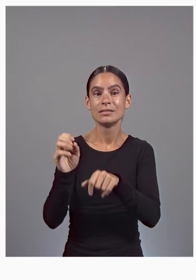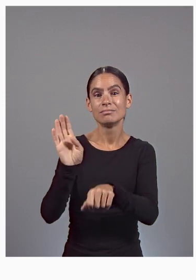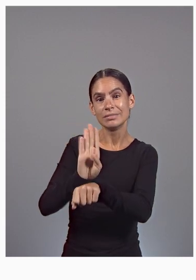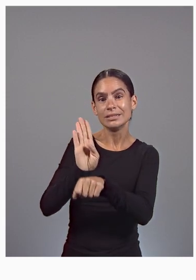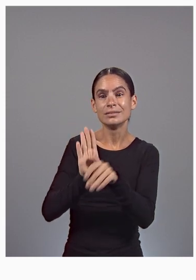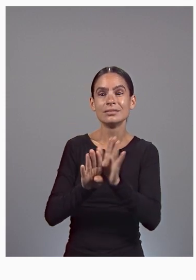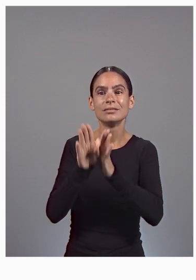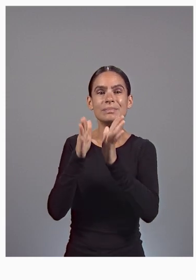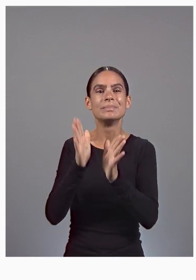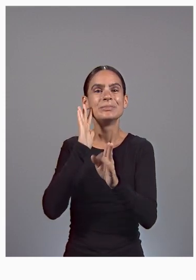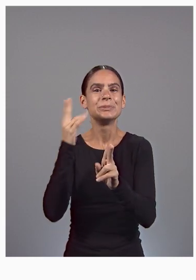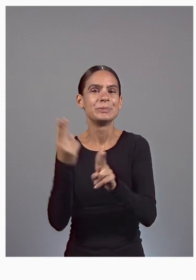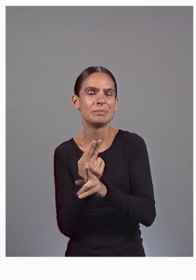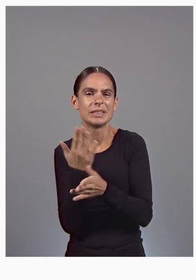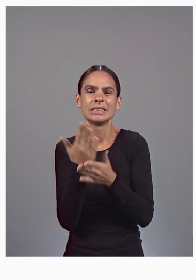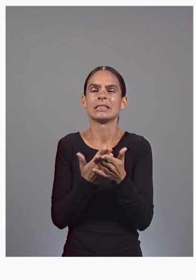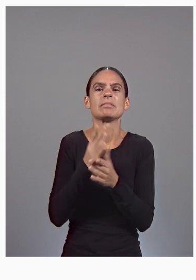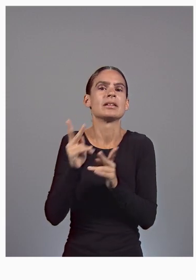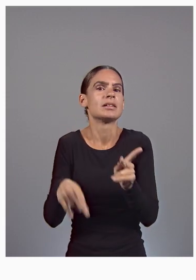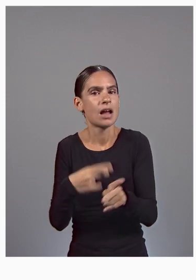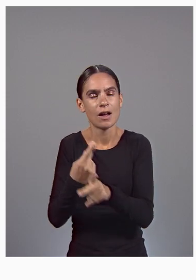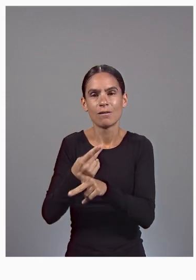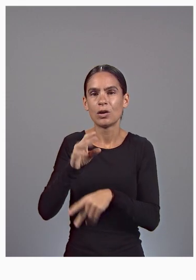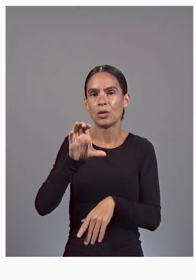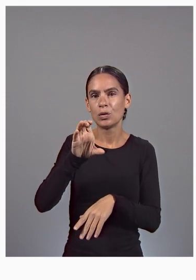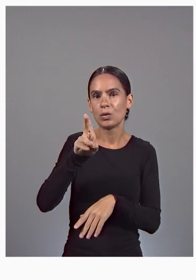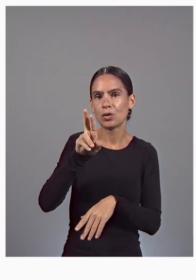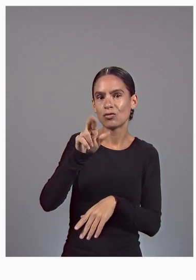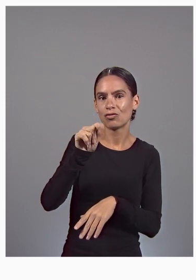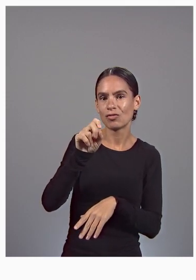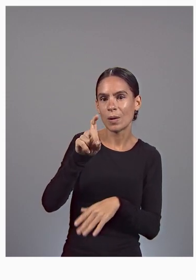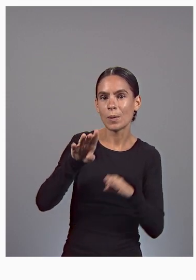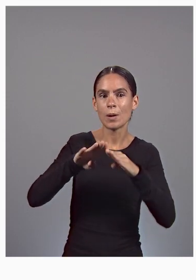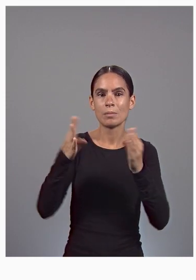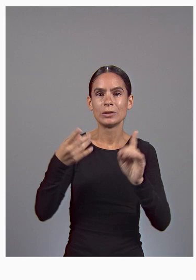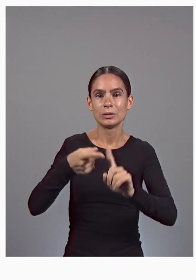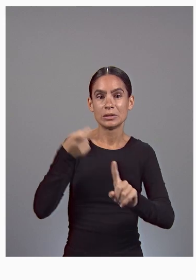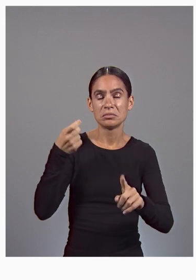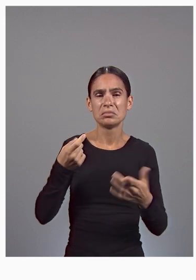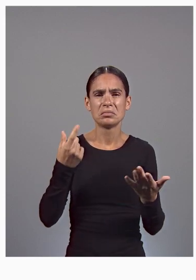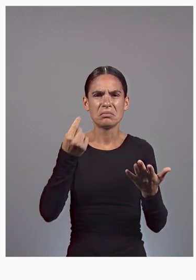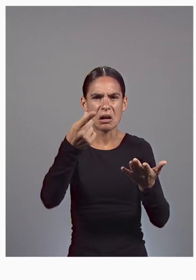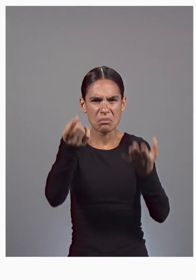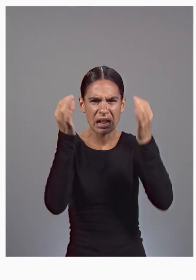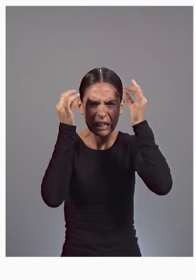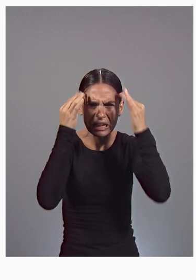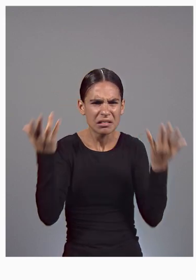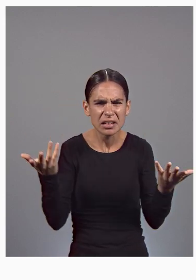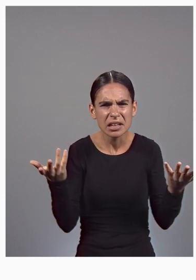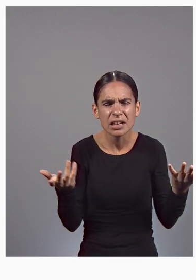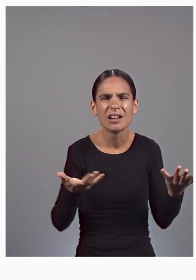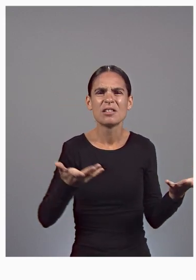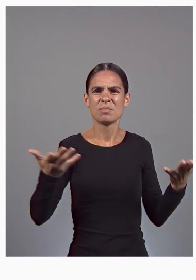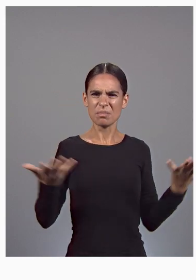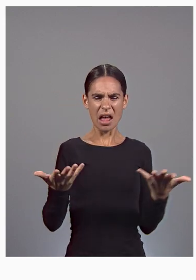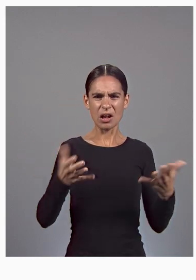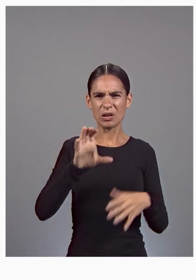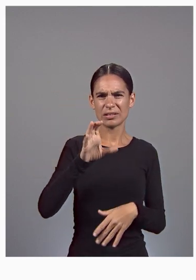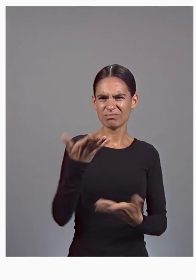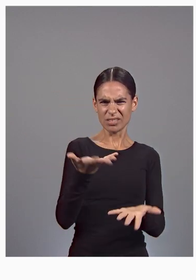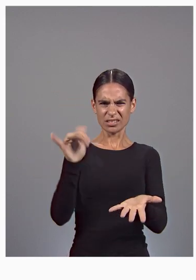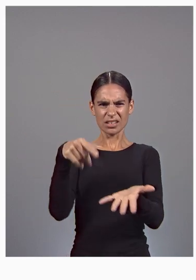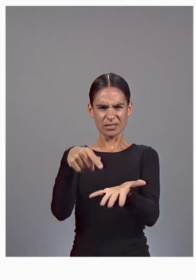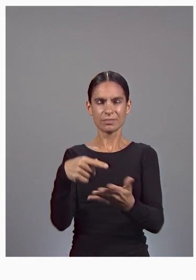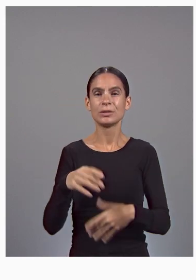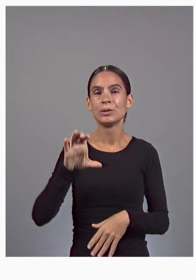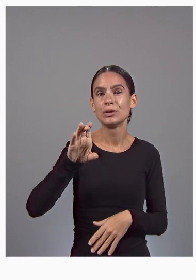curated open source. Now, you're probably wondering, what is curated open source? Curated open source is just open source as you know